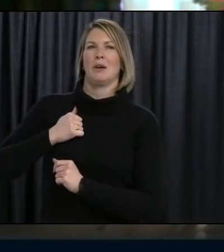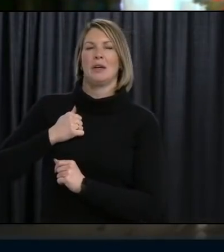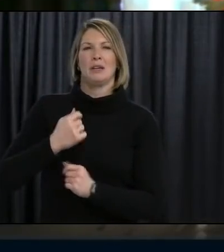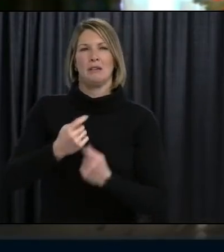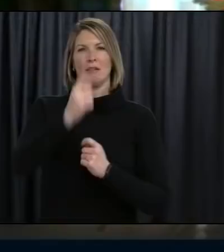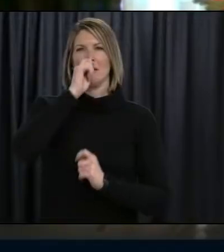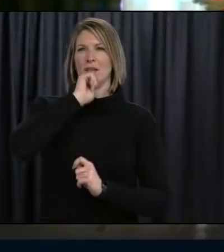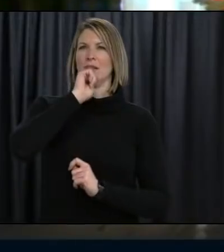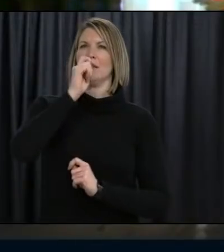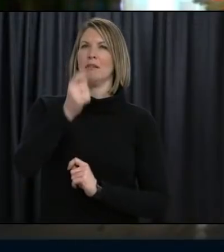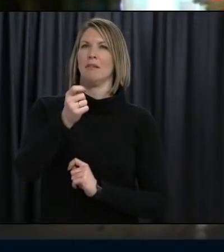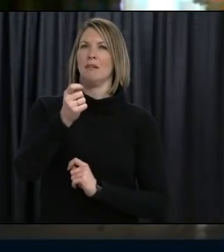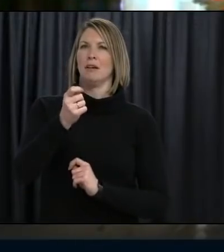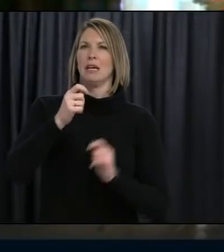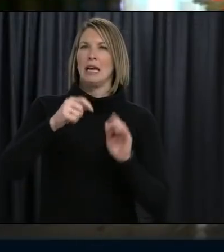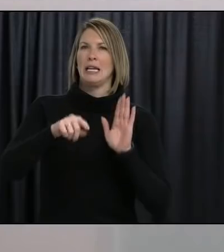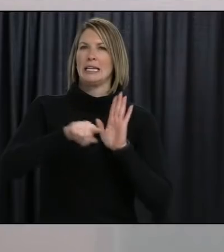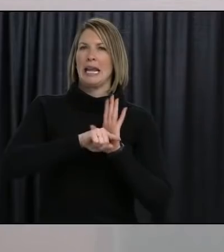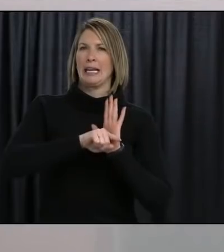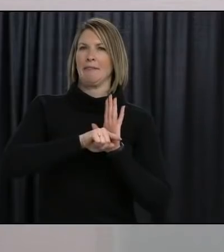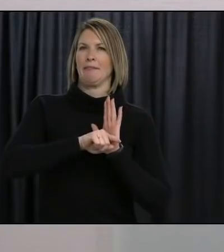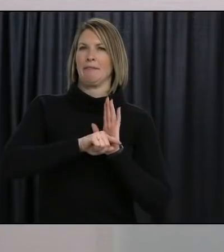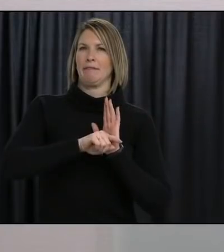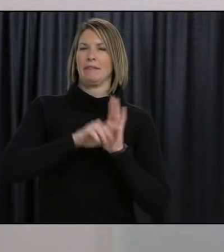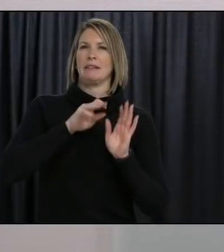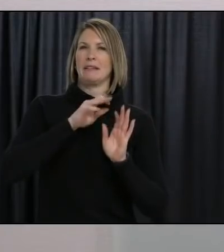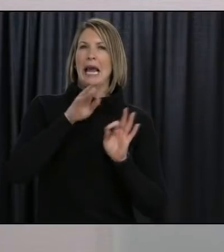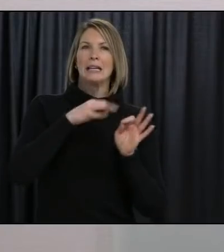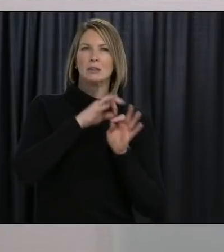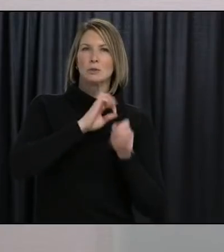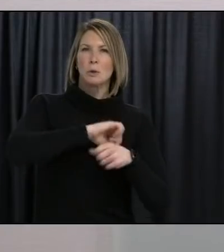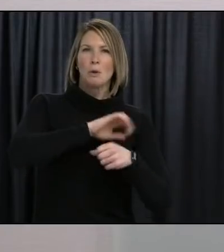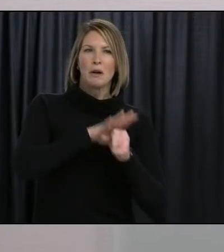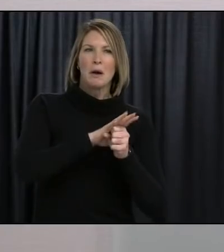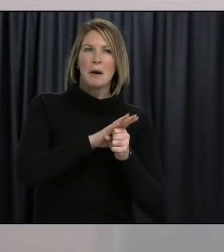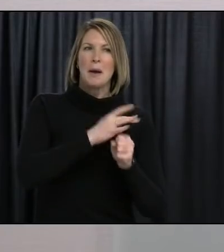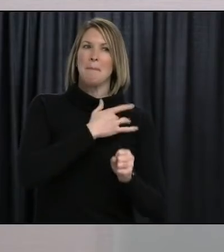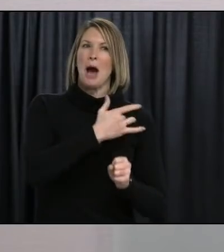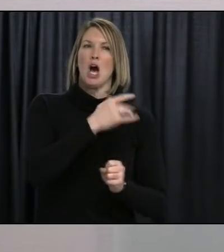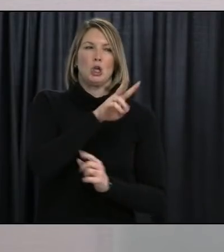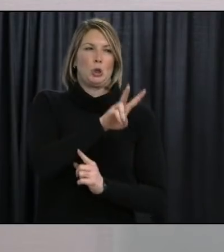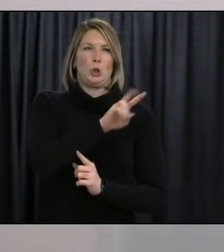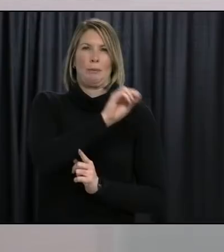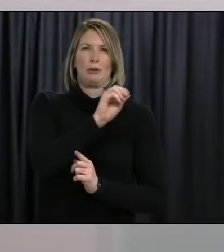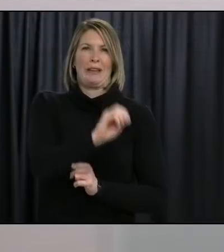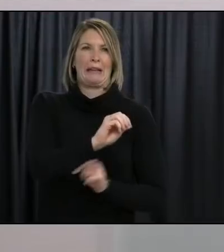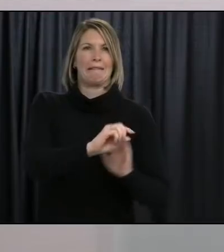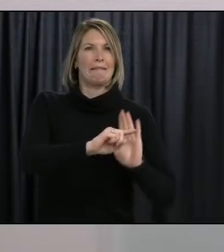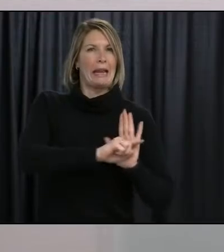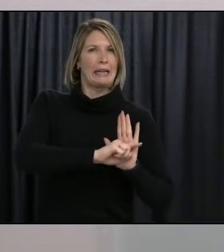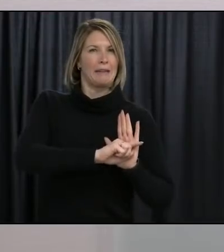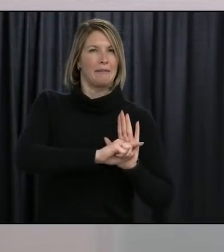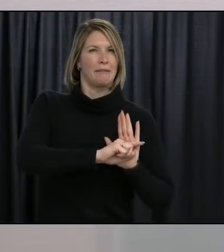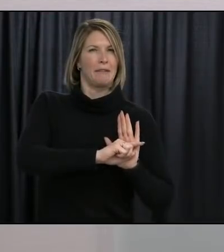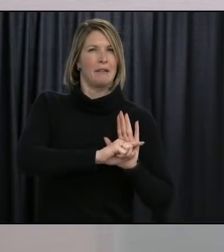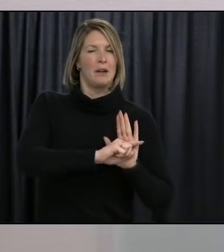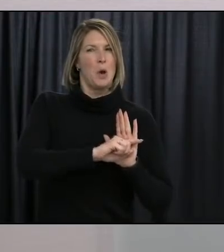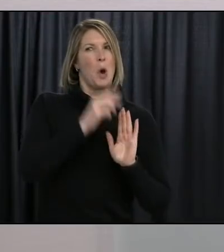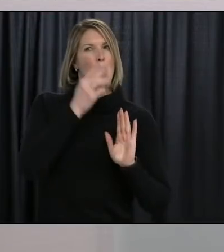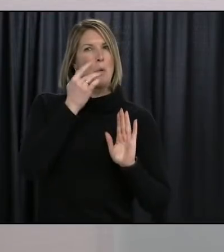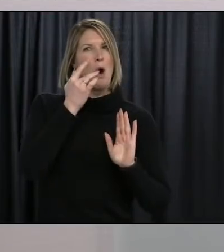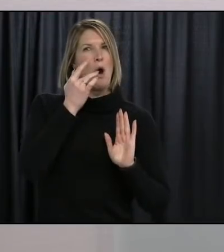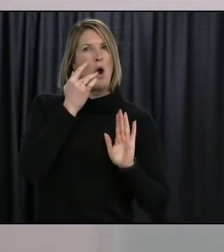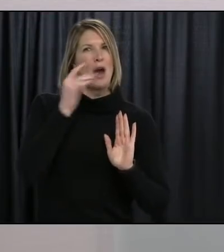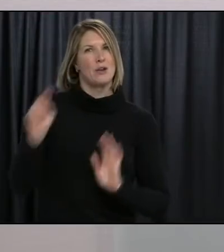from importation. In this province, the majority of the cases are from people traveling. So are we considering